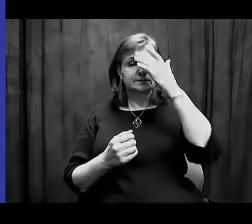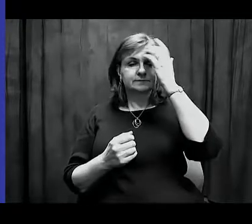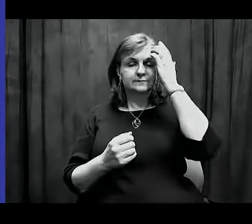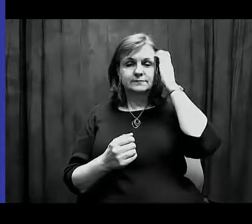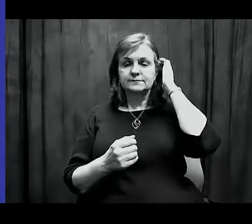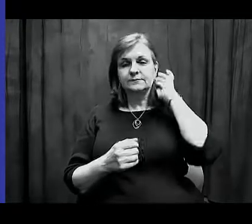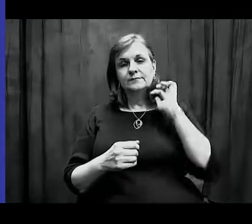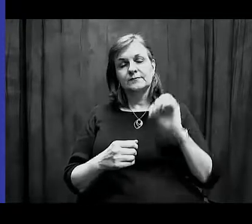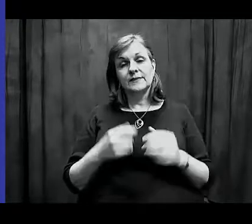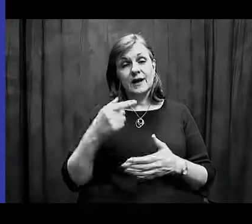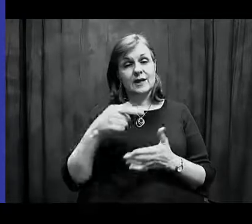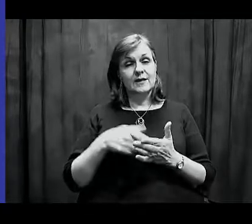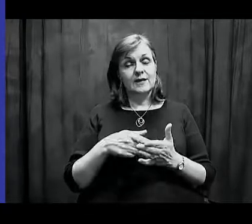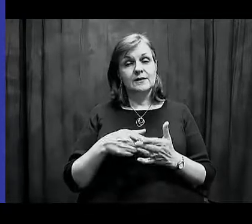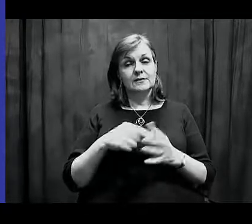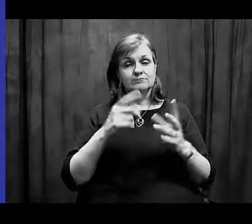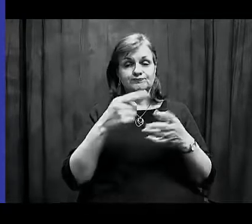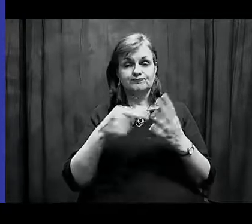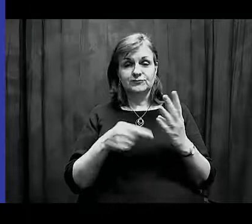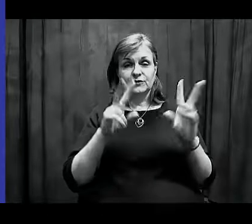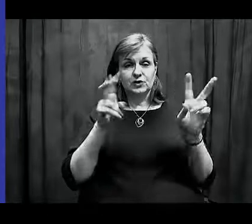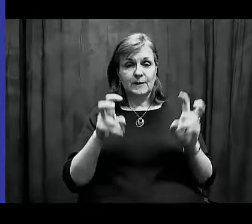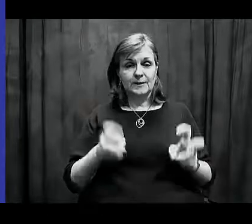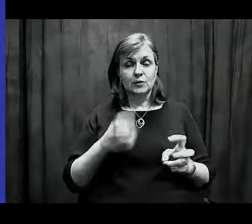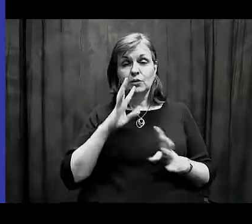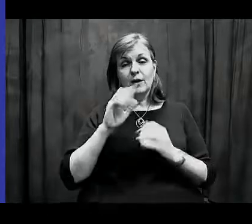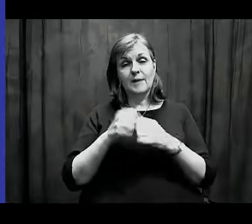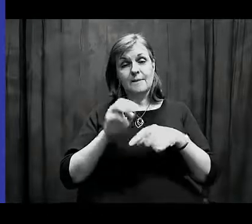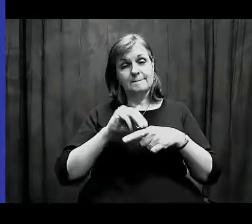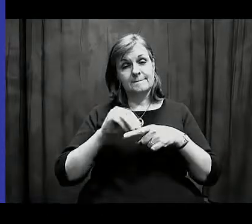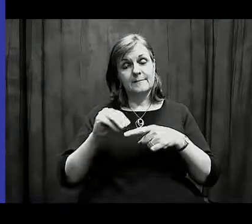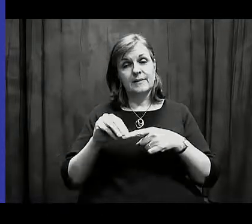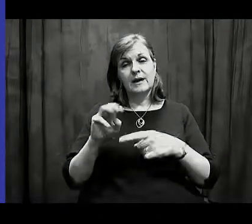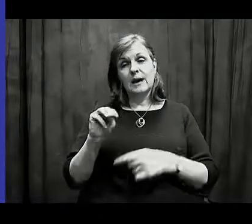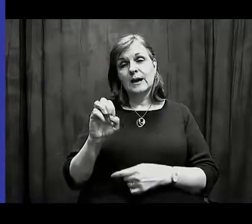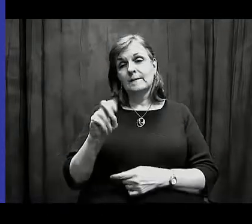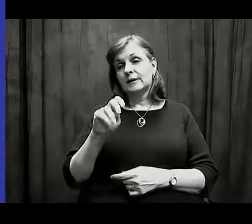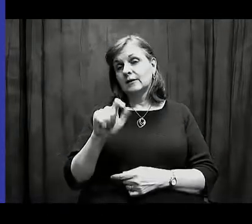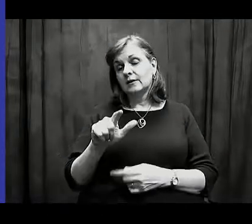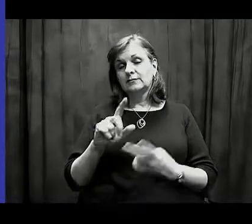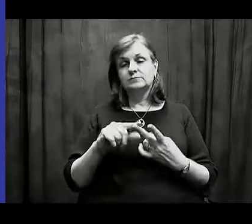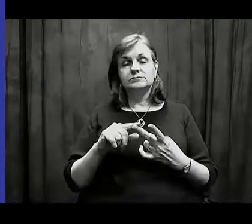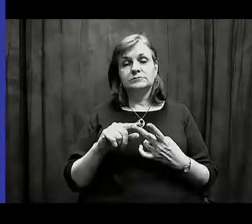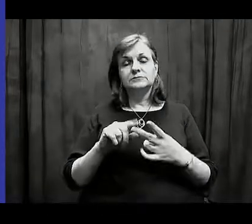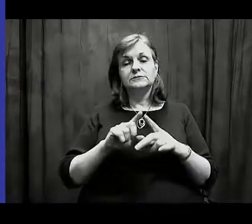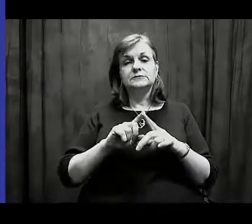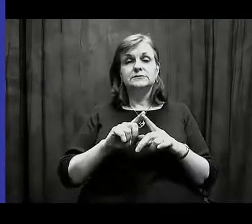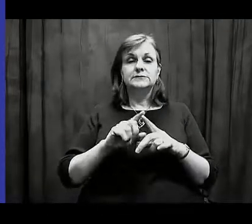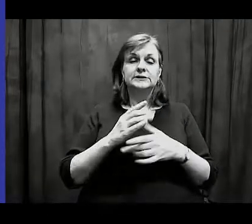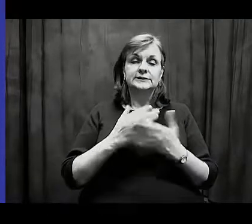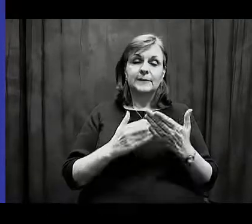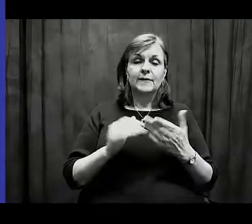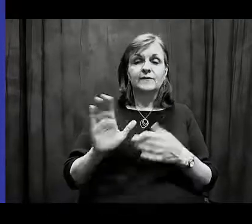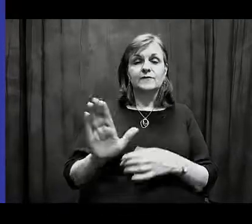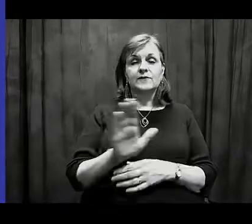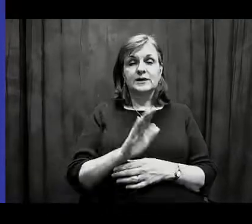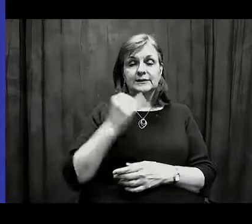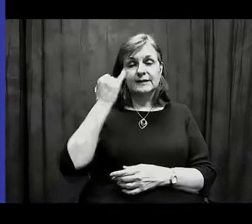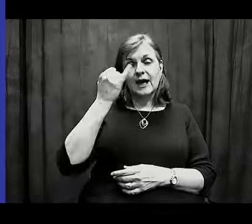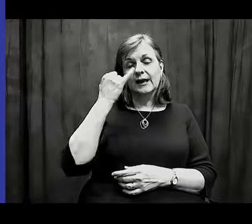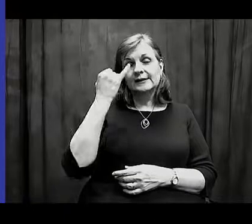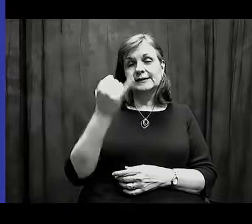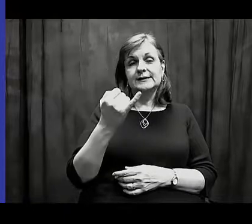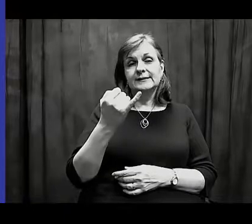There are a number of topics that we'll discuss in this series, including Mendel. We'll look at variations on Mendel,